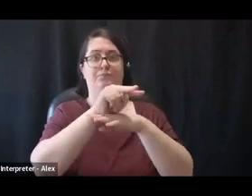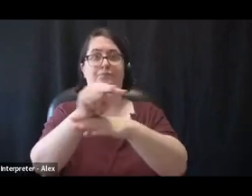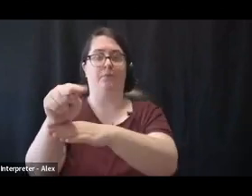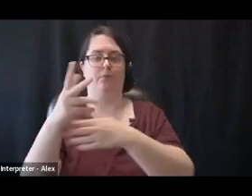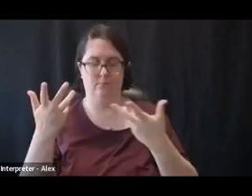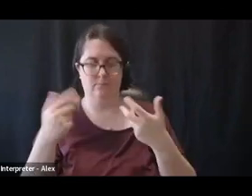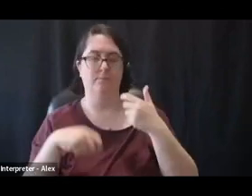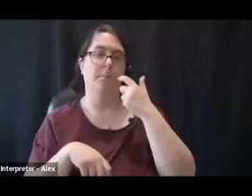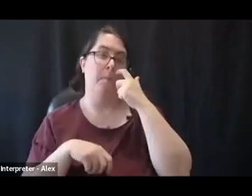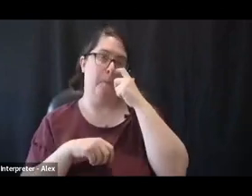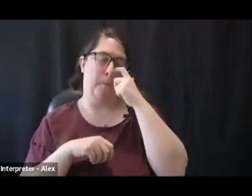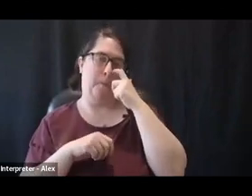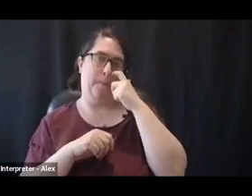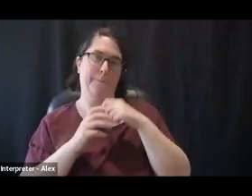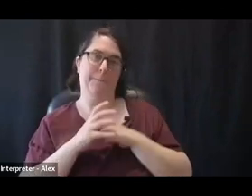control.